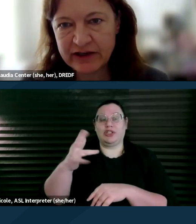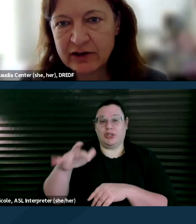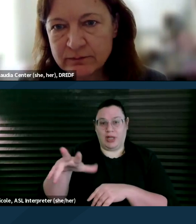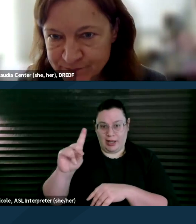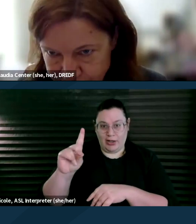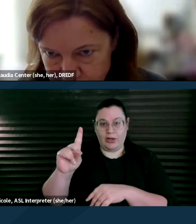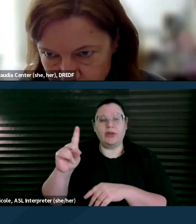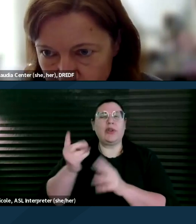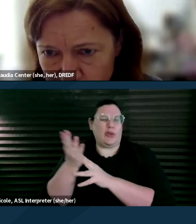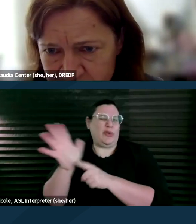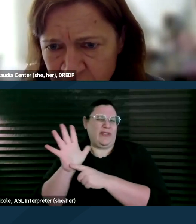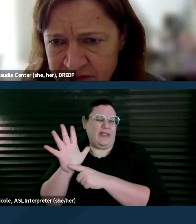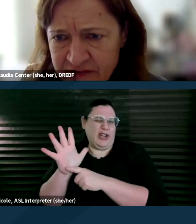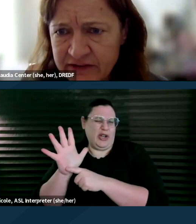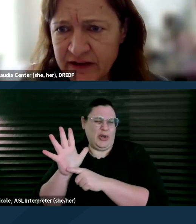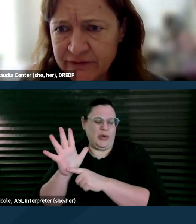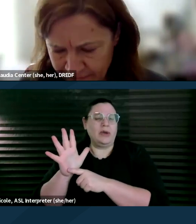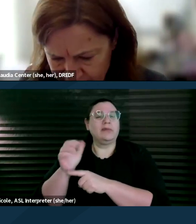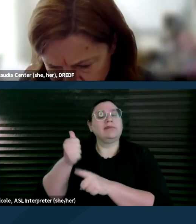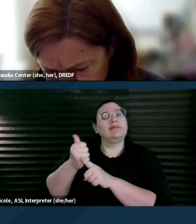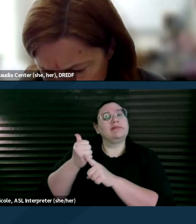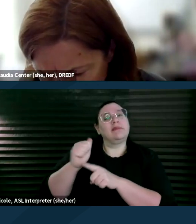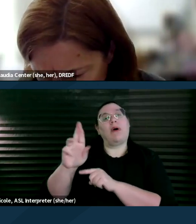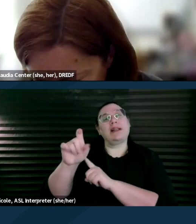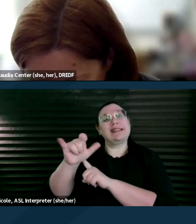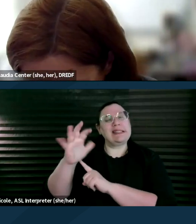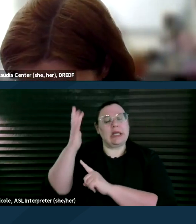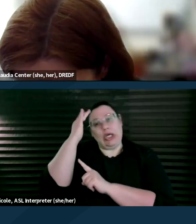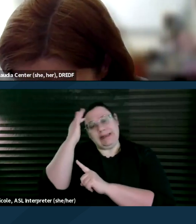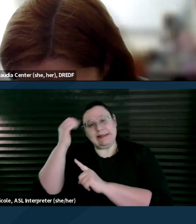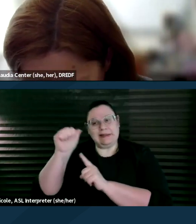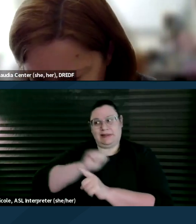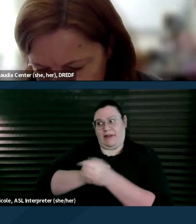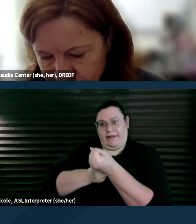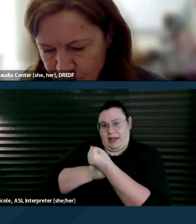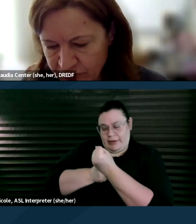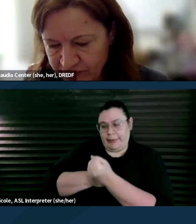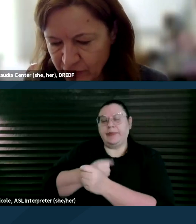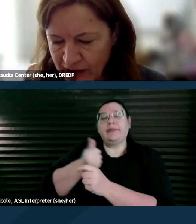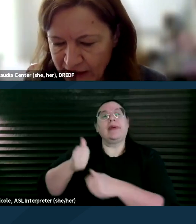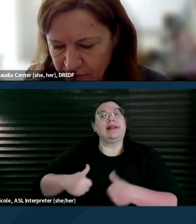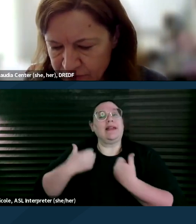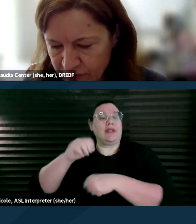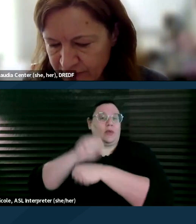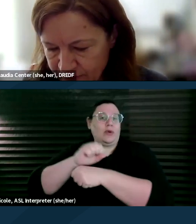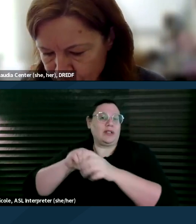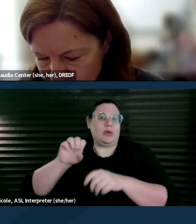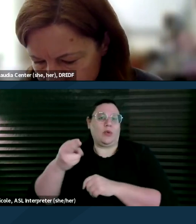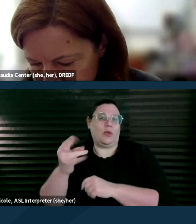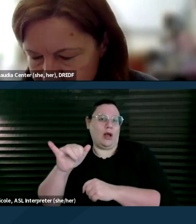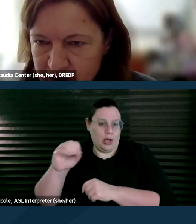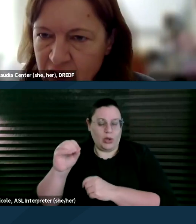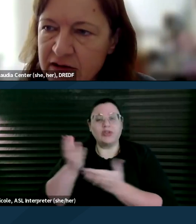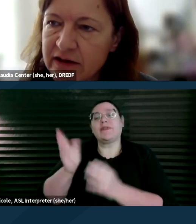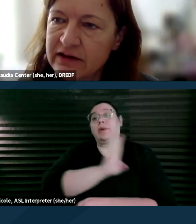by video, who is an autistic self-advocate. She lives and works in Ohio, serves as a